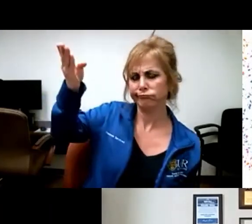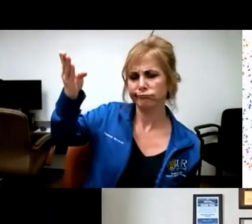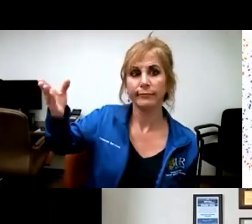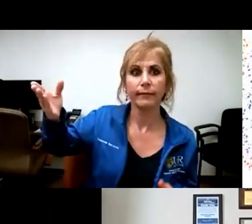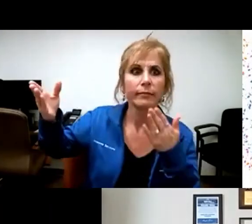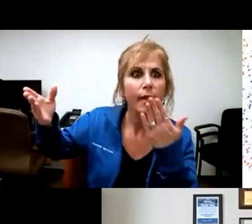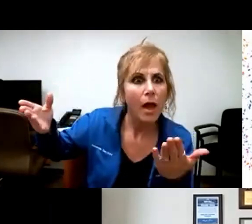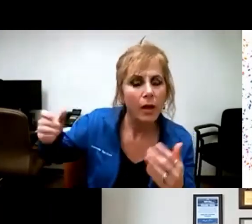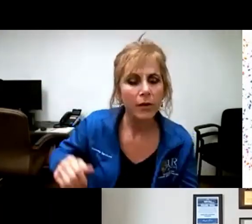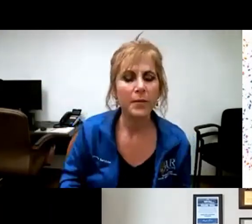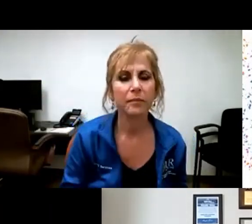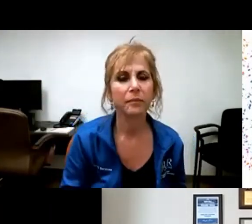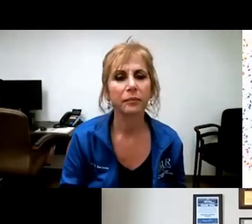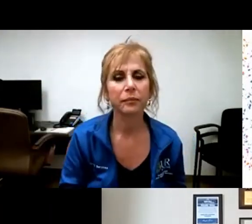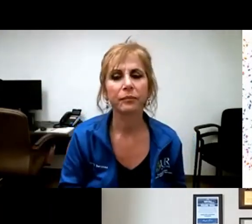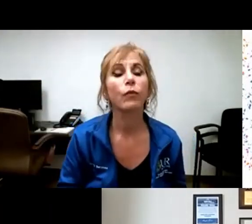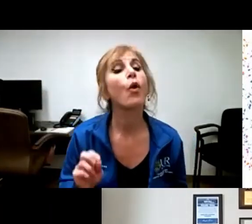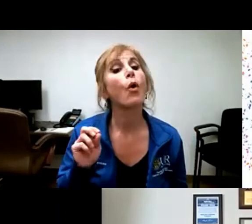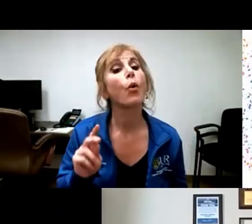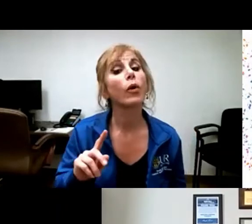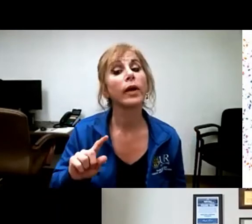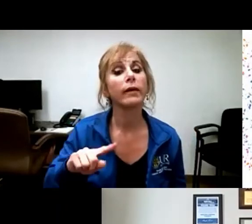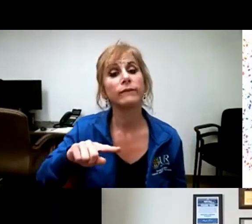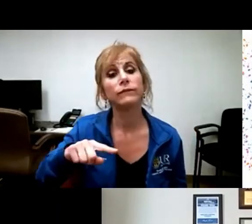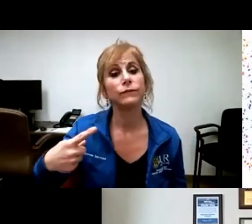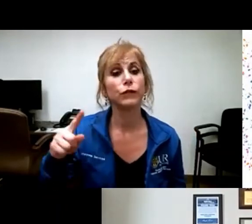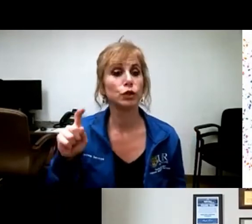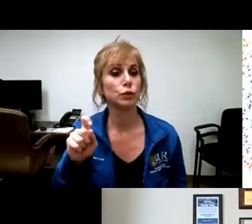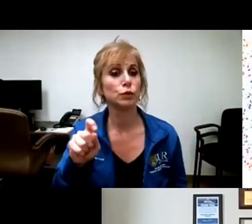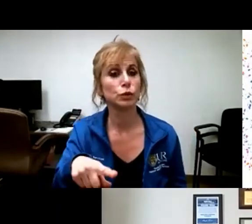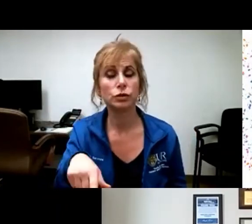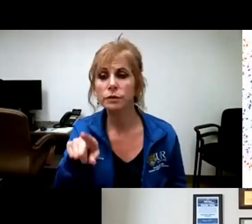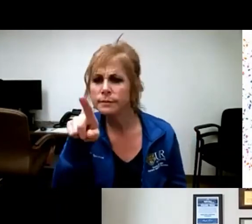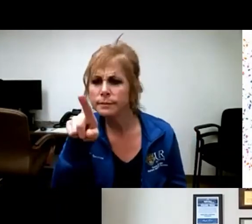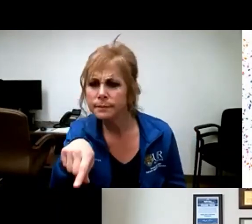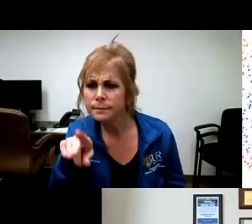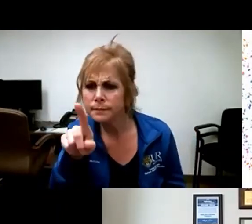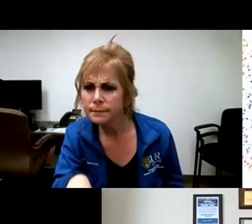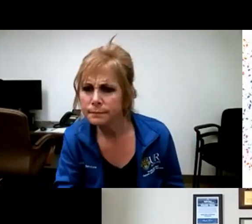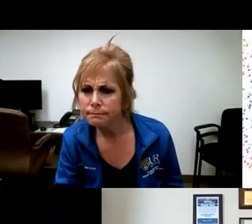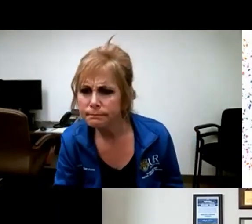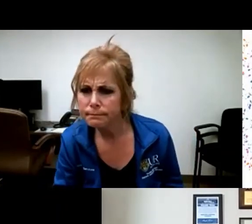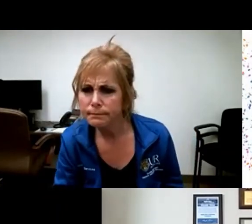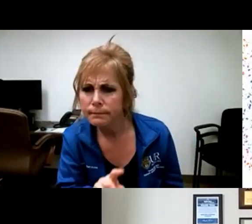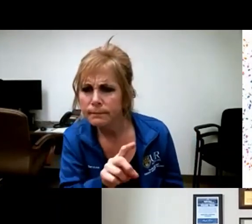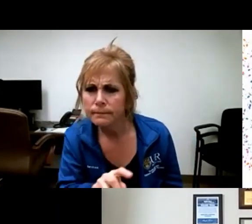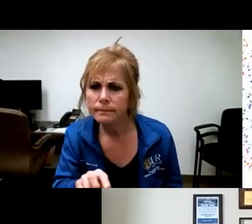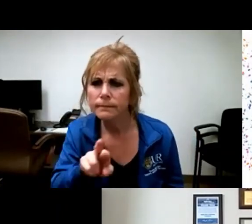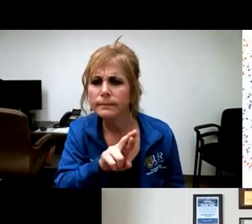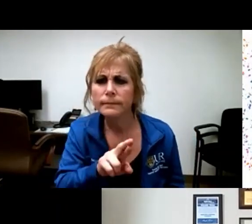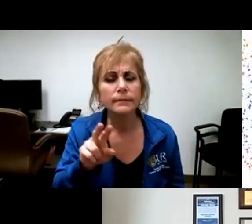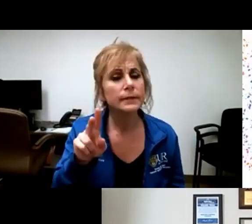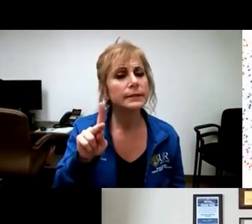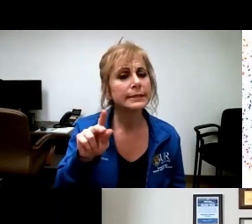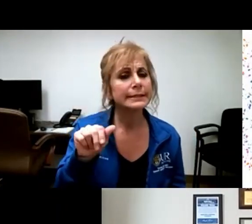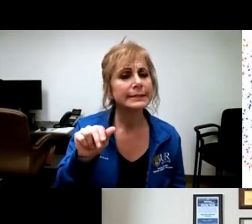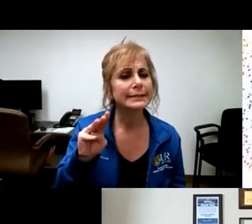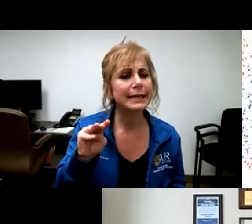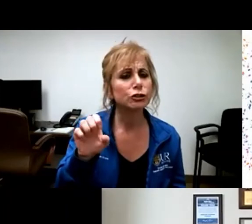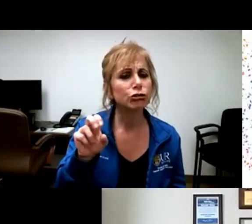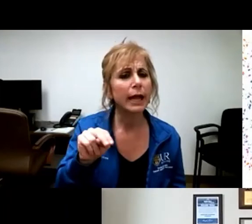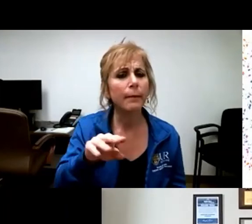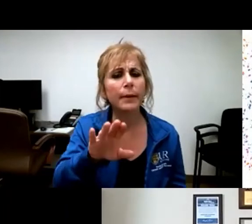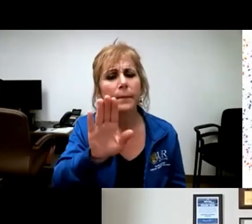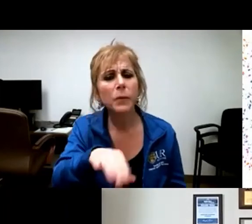So the first question that I have is for Dr. Kamen. Dr. Kamen, with such